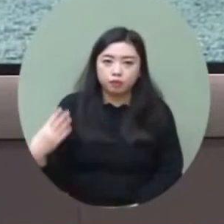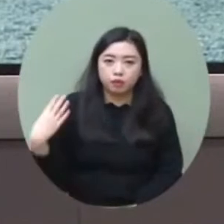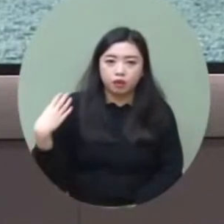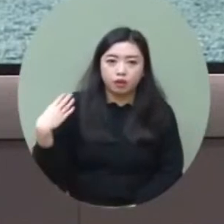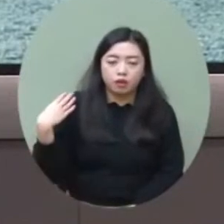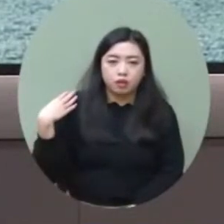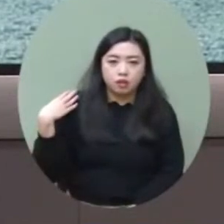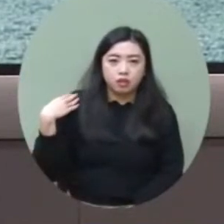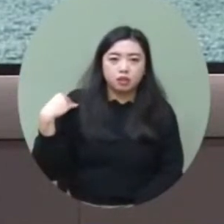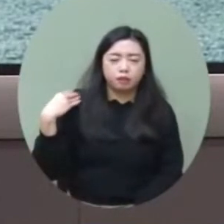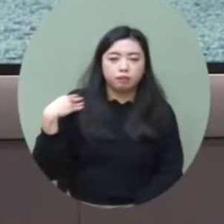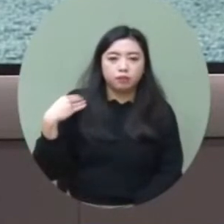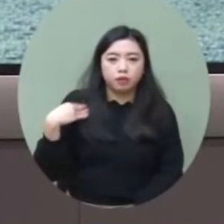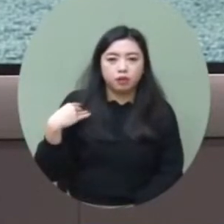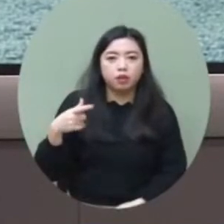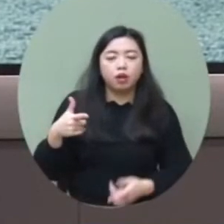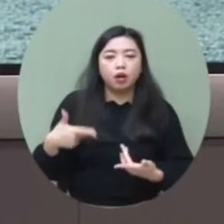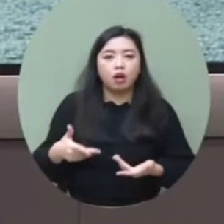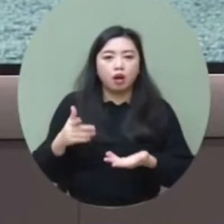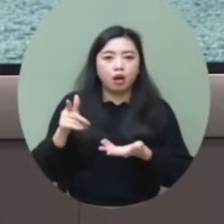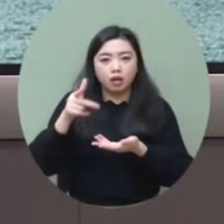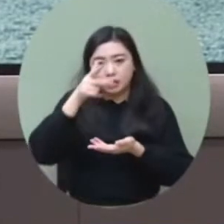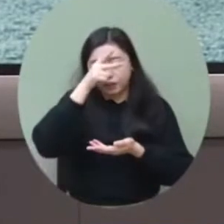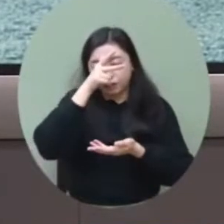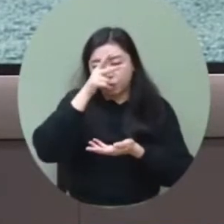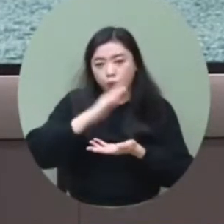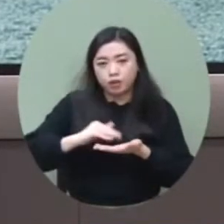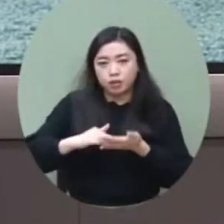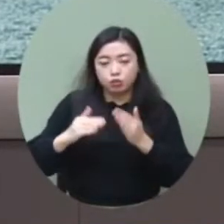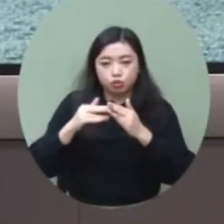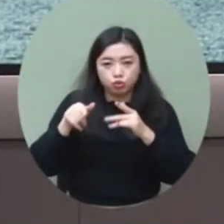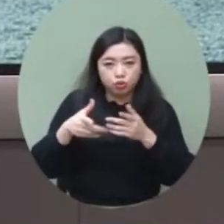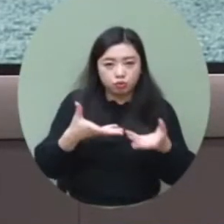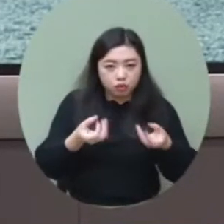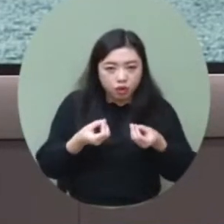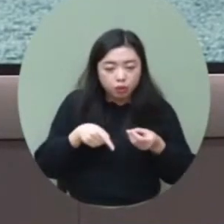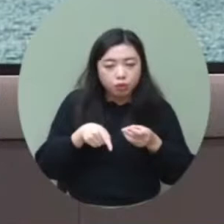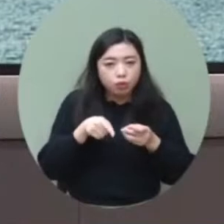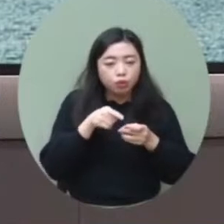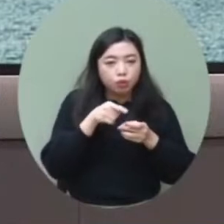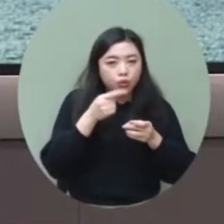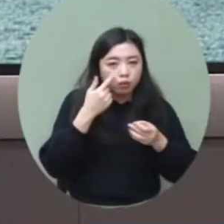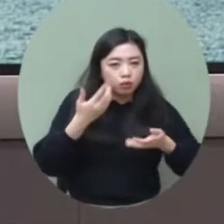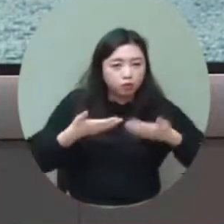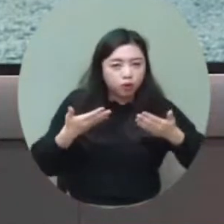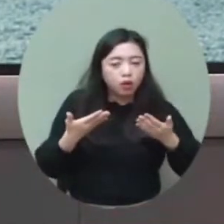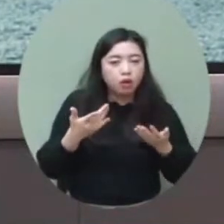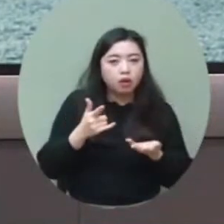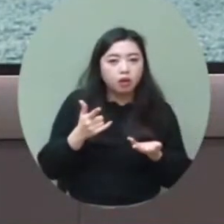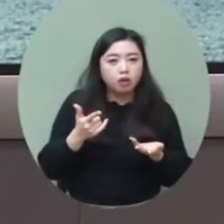capacity. So we will just do our best. Yesterday,